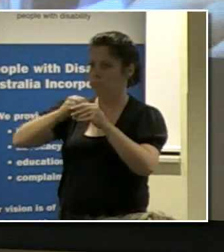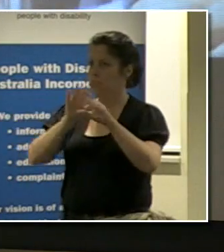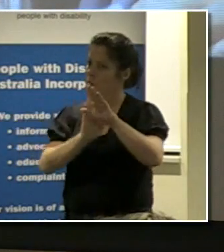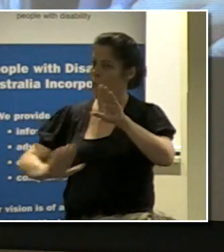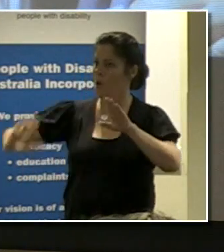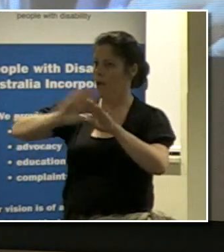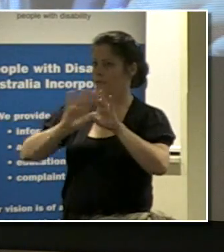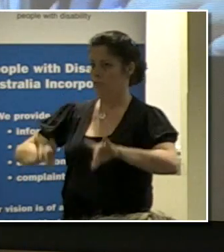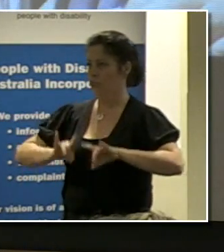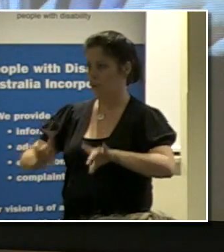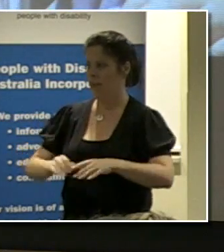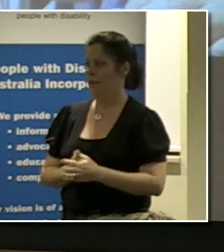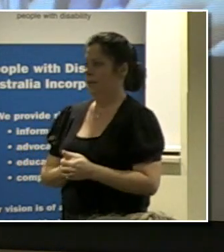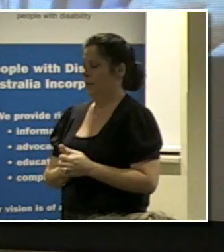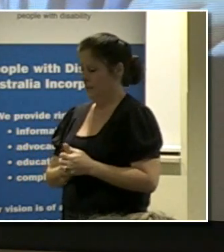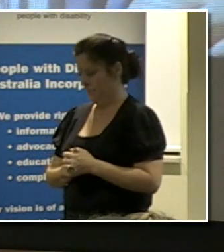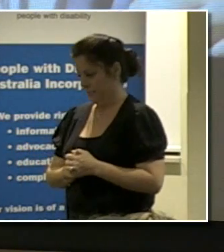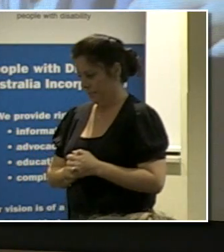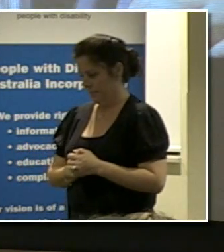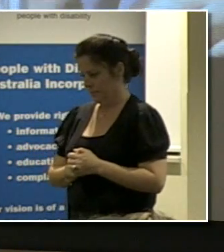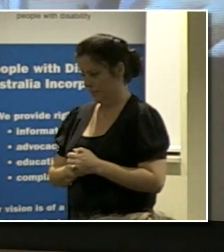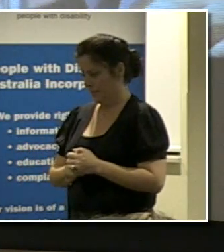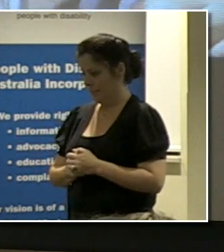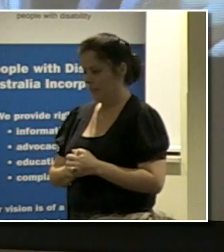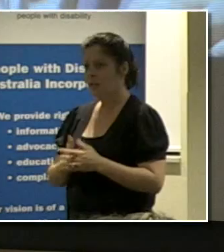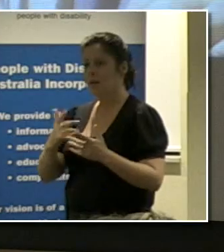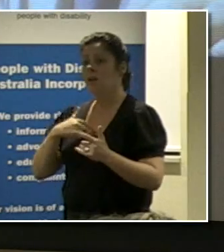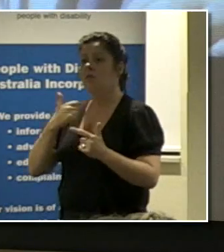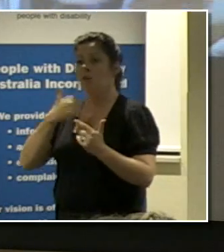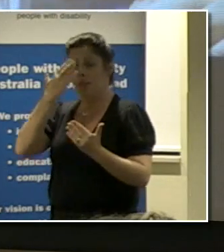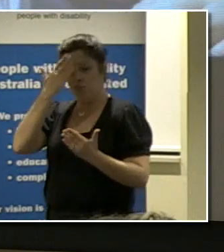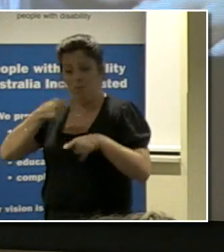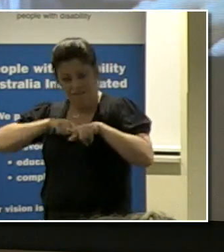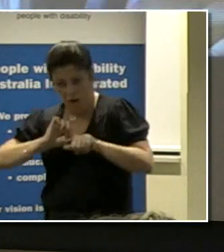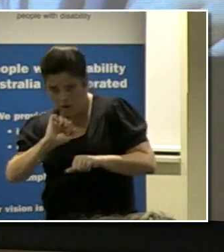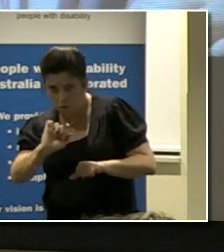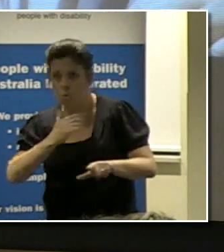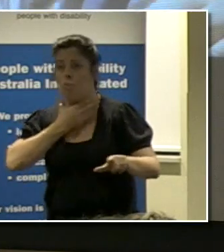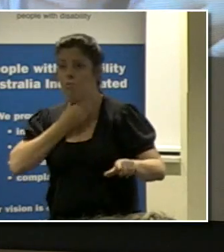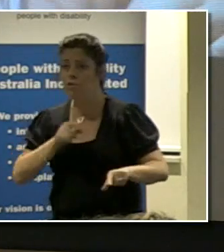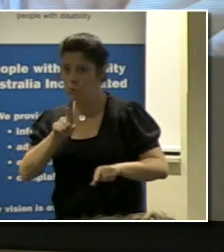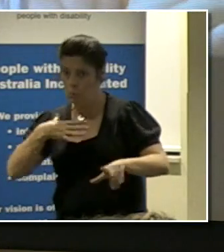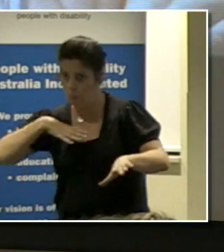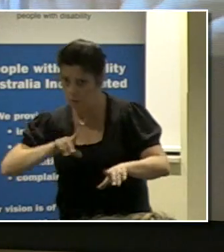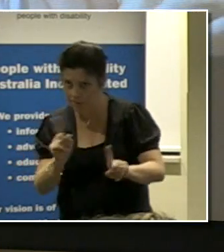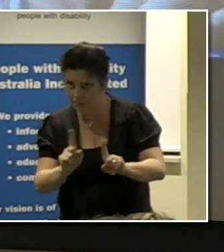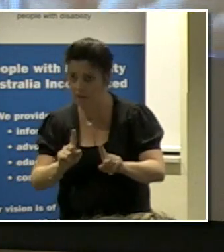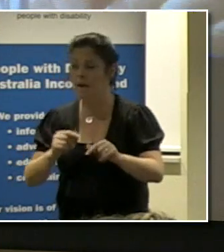we're not just trying to honour the person's wish, we're actually allowing them to express